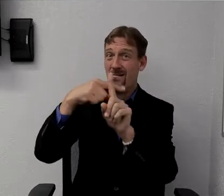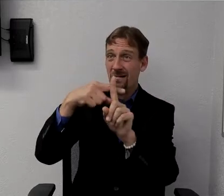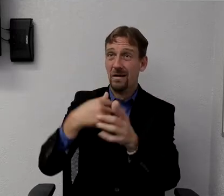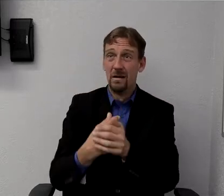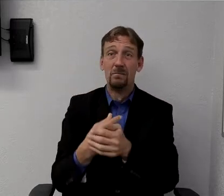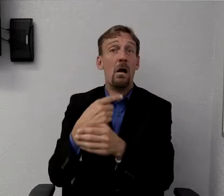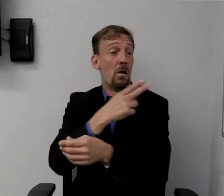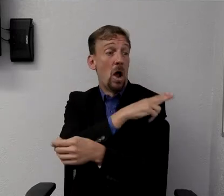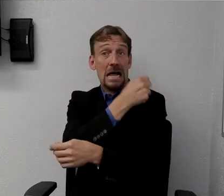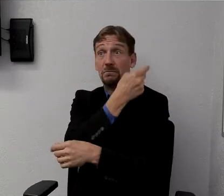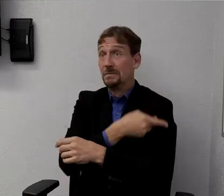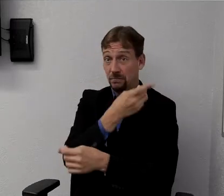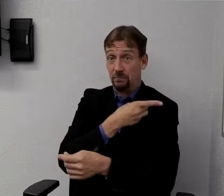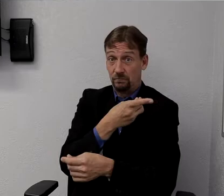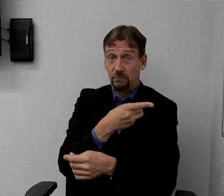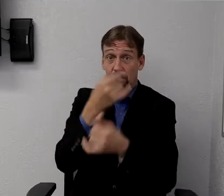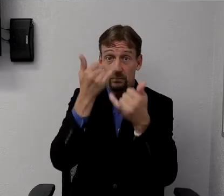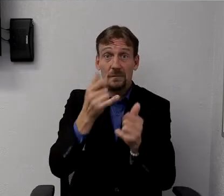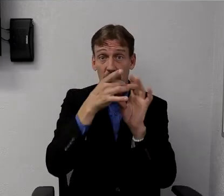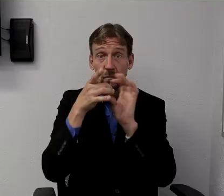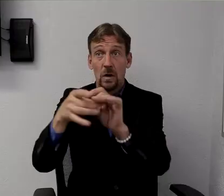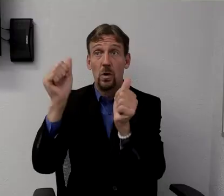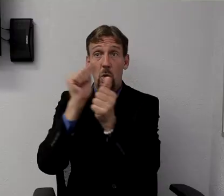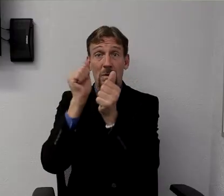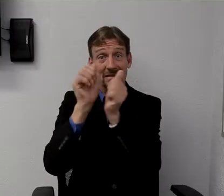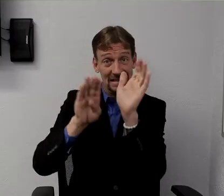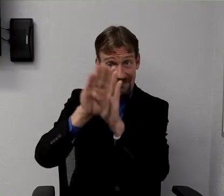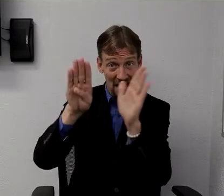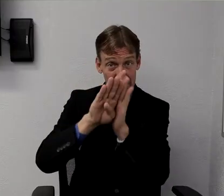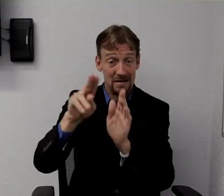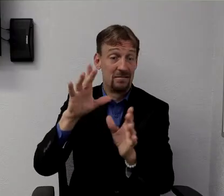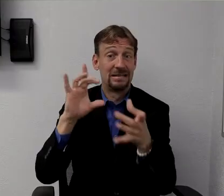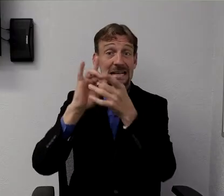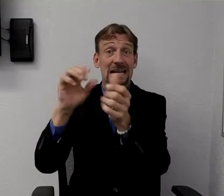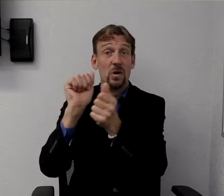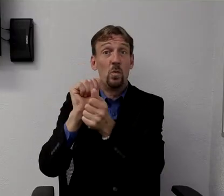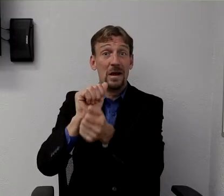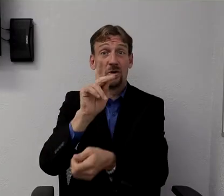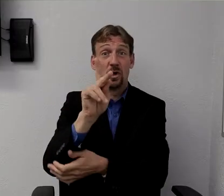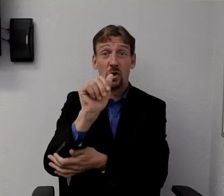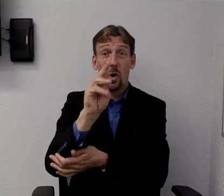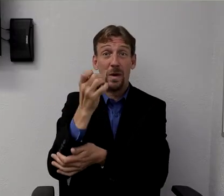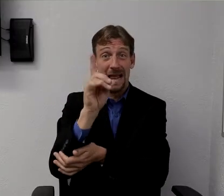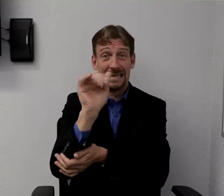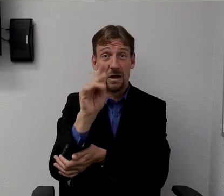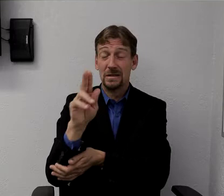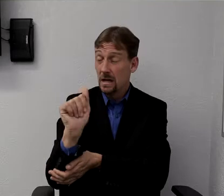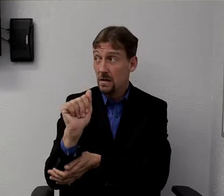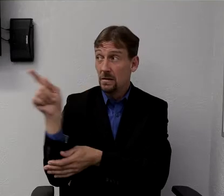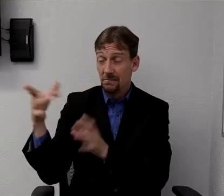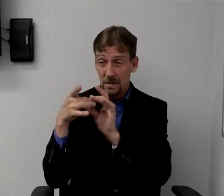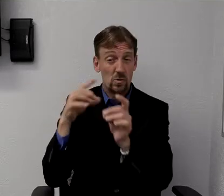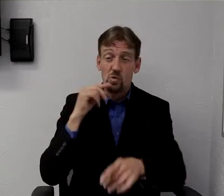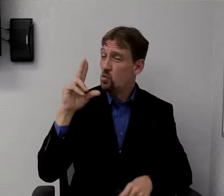directly associated with the development of a vaccine? No, not at this time. Certainly if